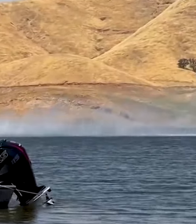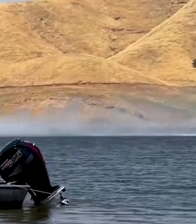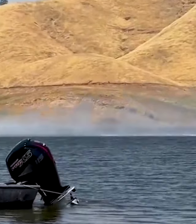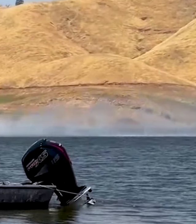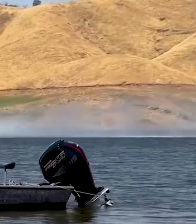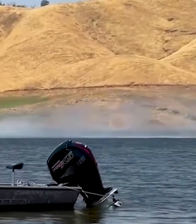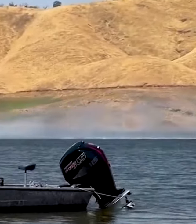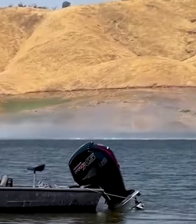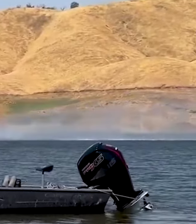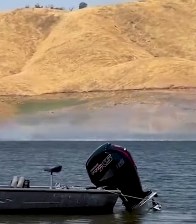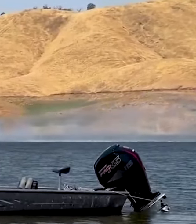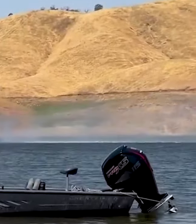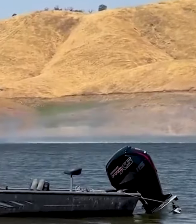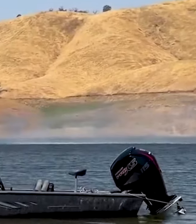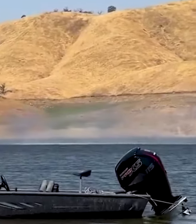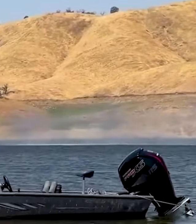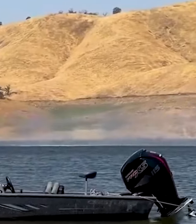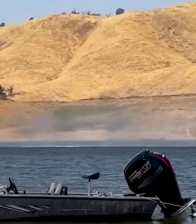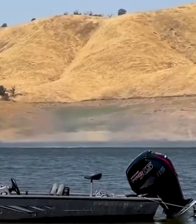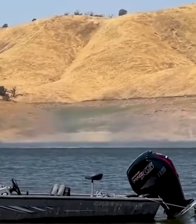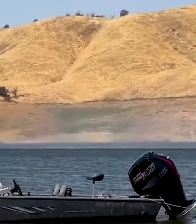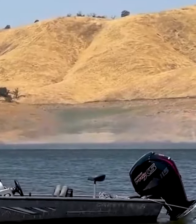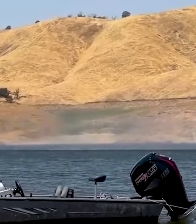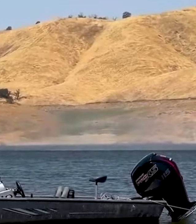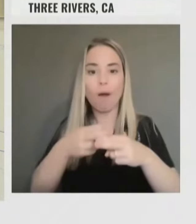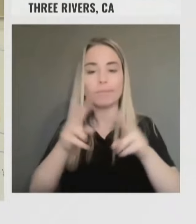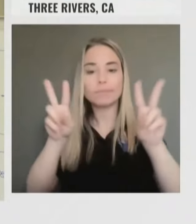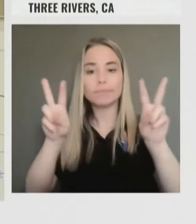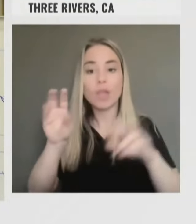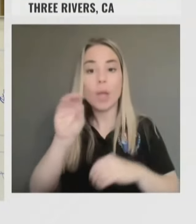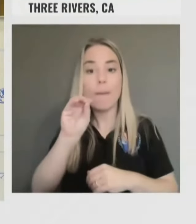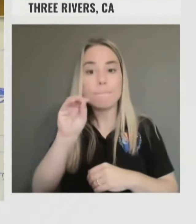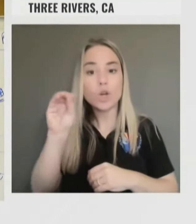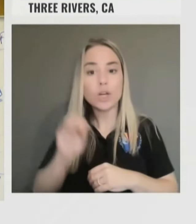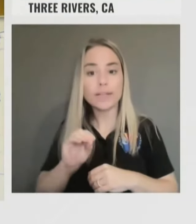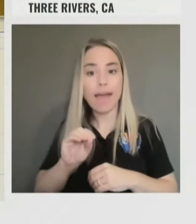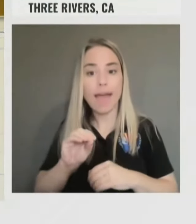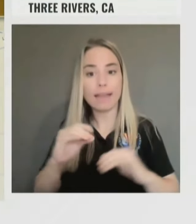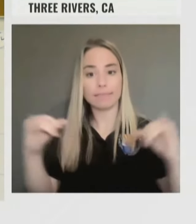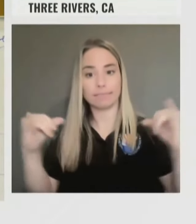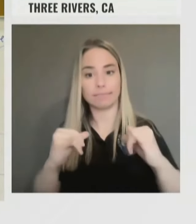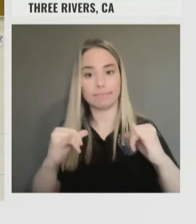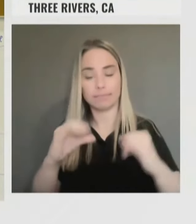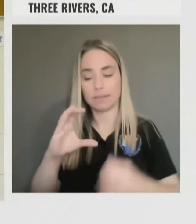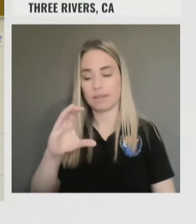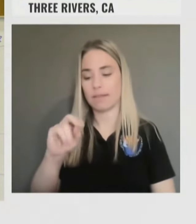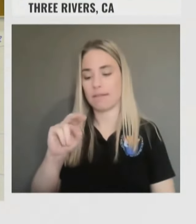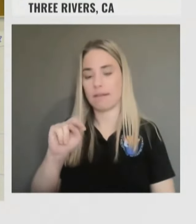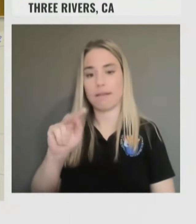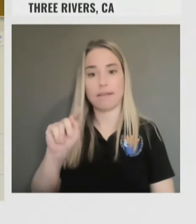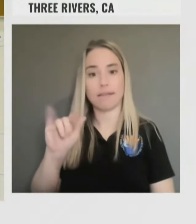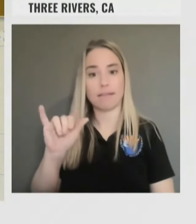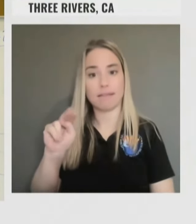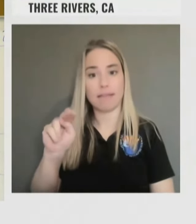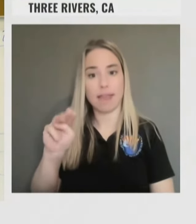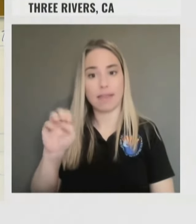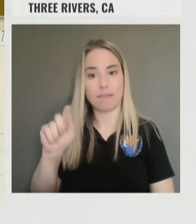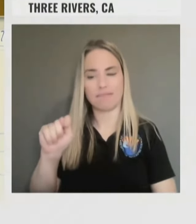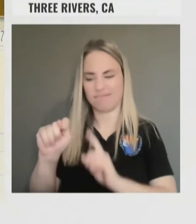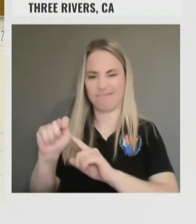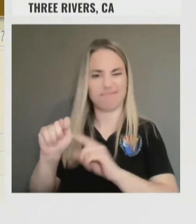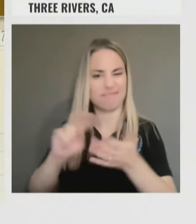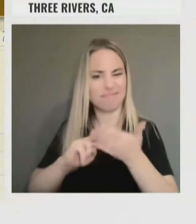more of the fire put out than what the containment reflects. Not consider a fire contained unless there